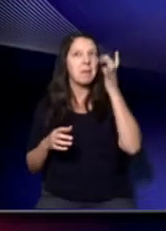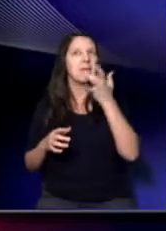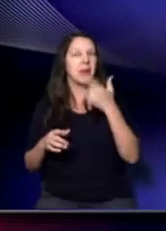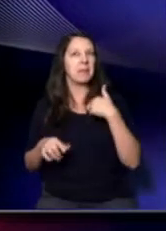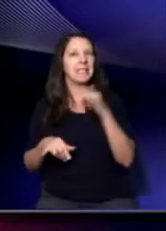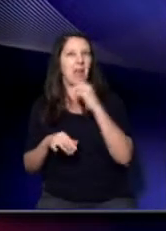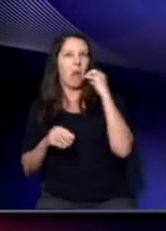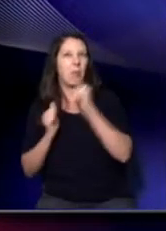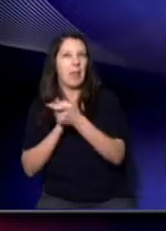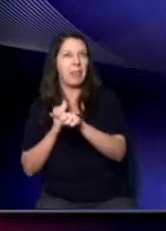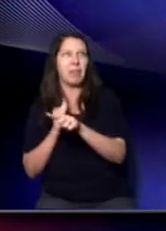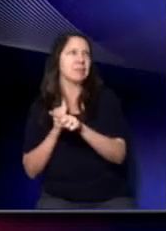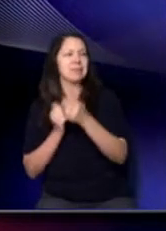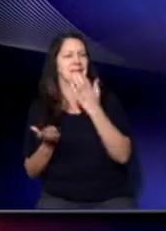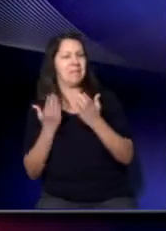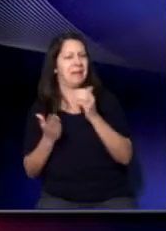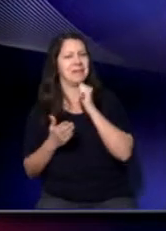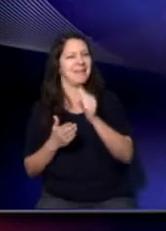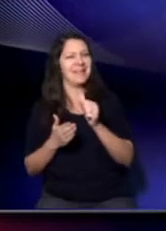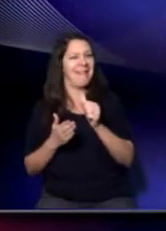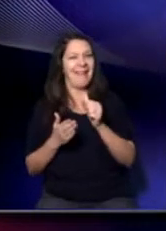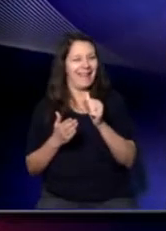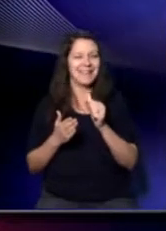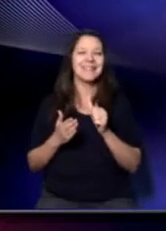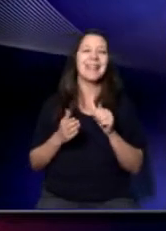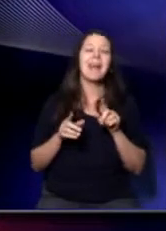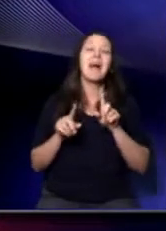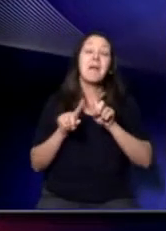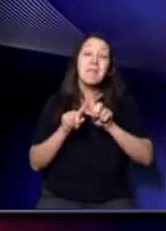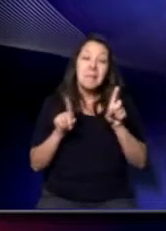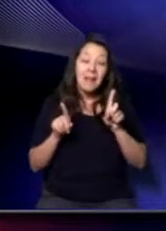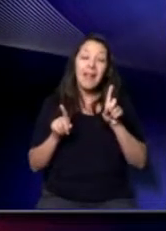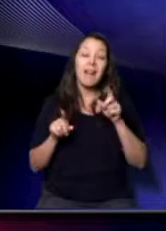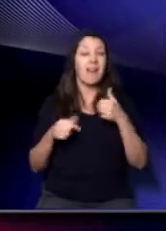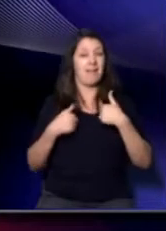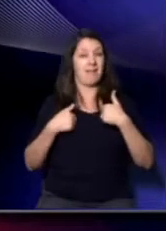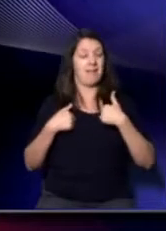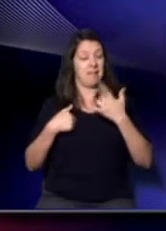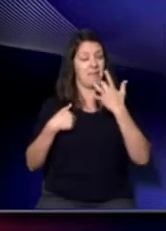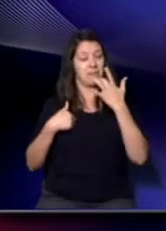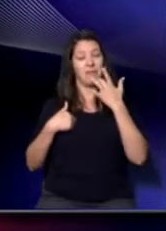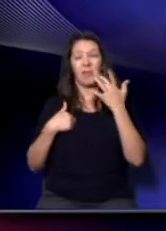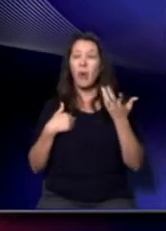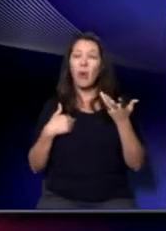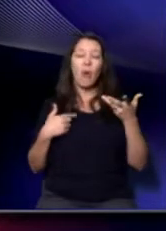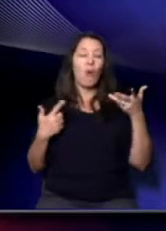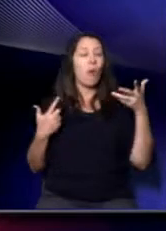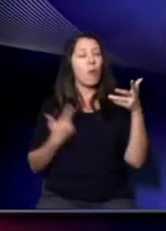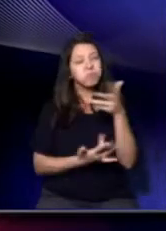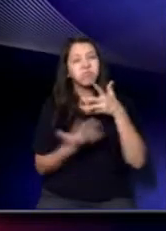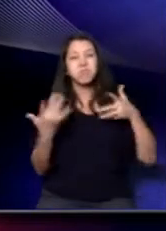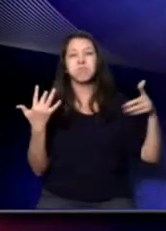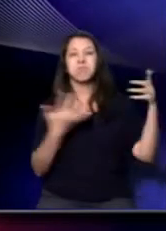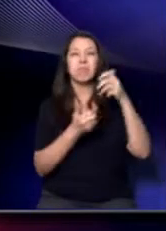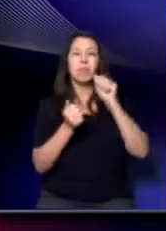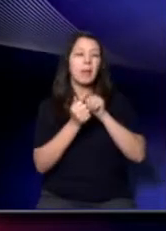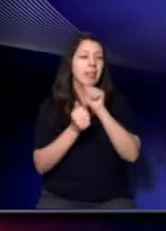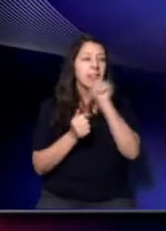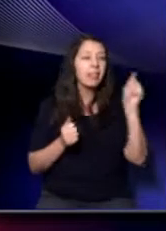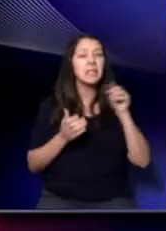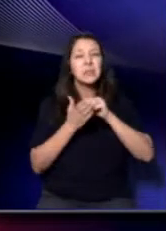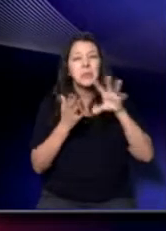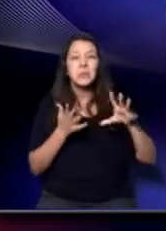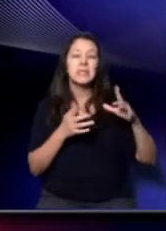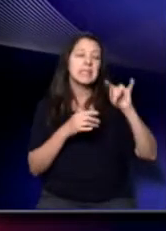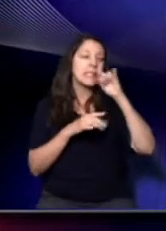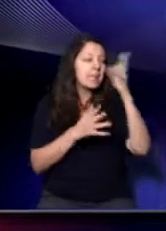But I much preferred being around the other children, and socializing with them, playing games with them,